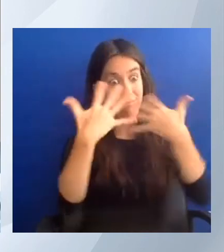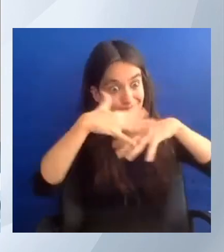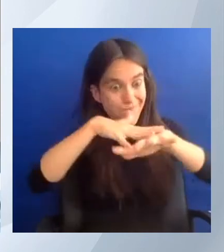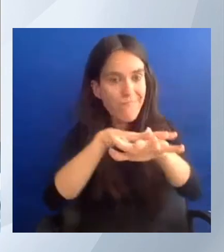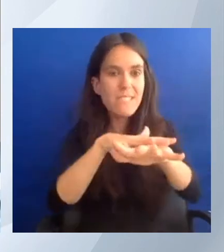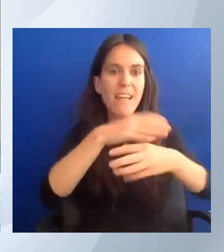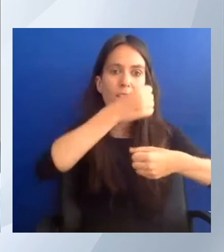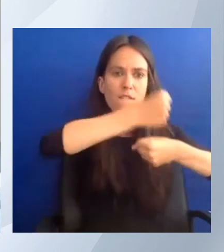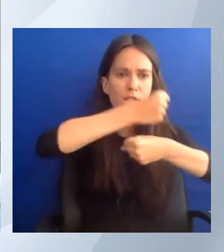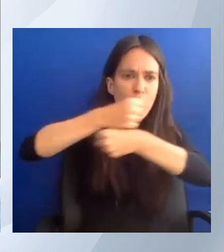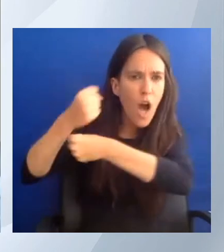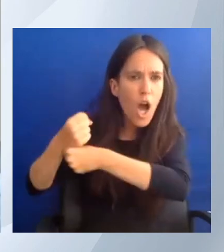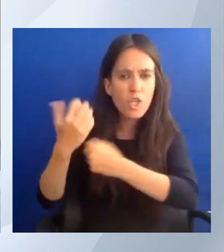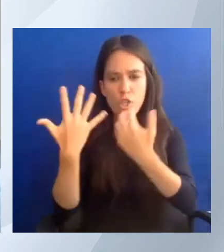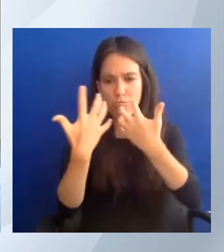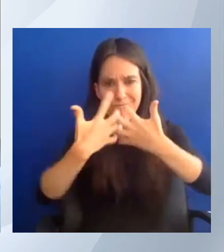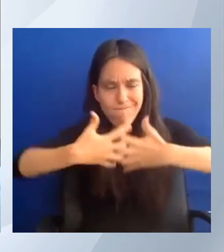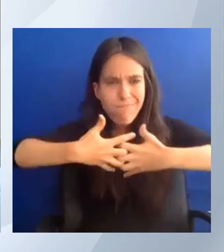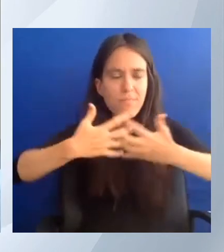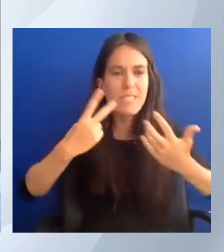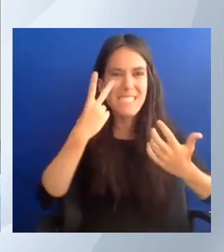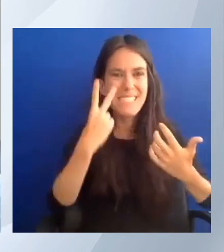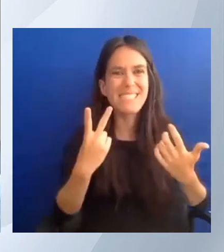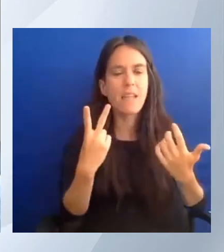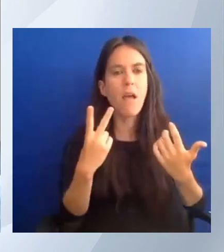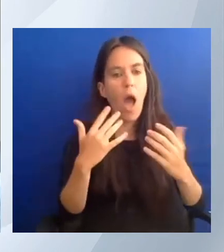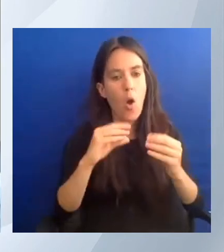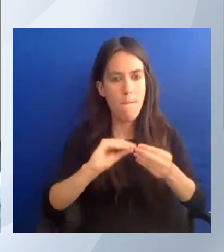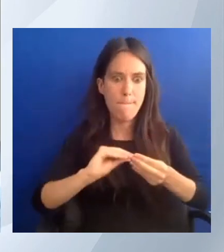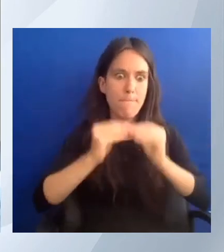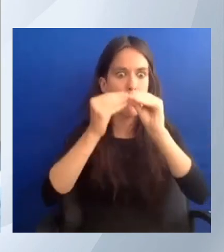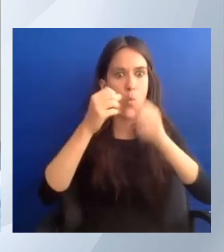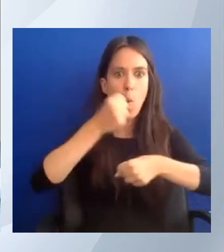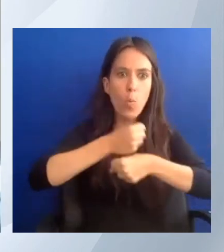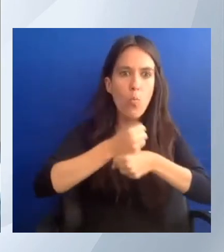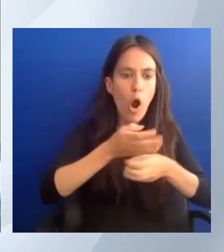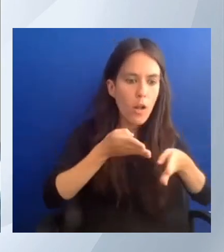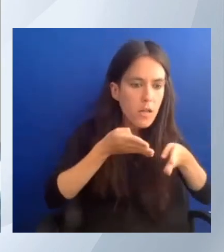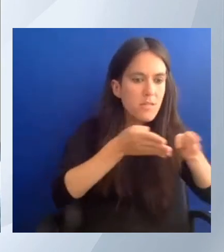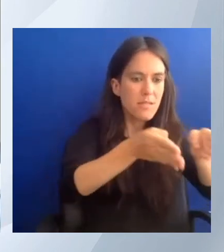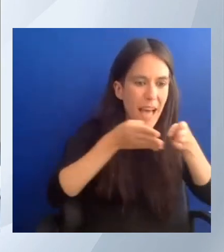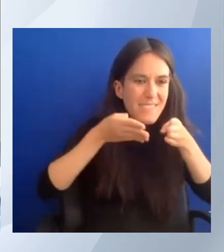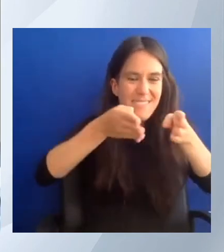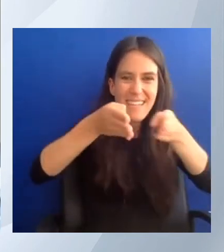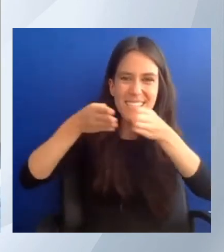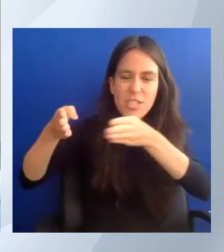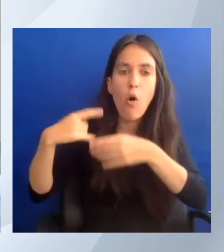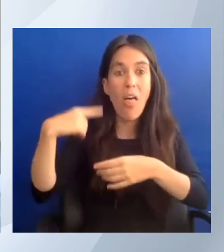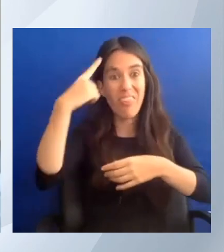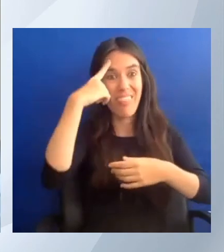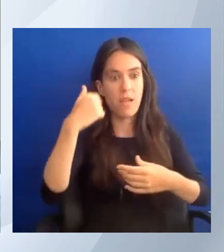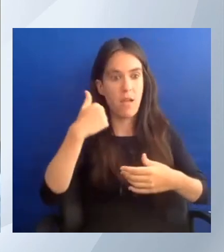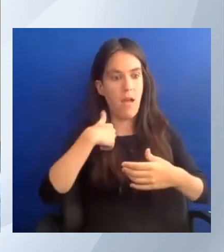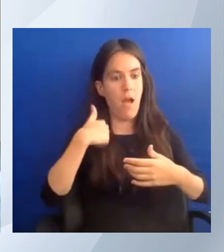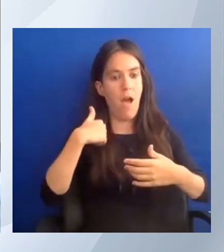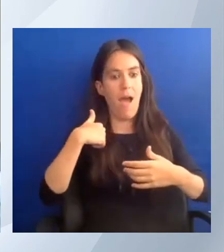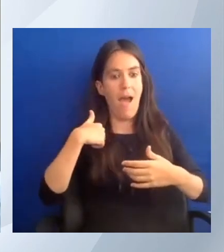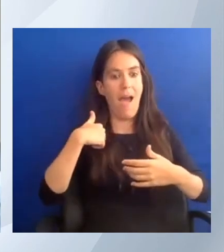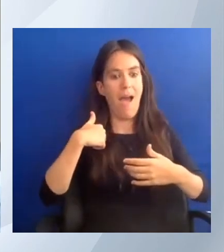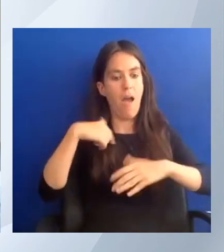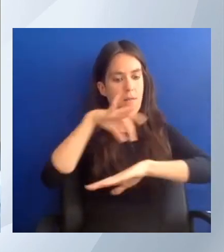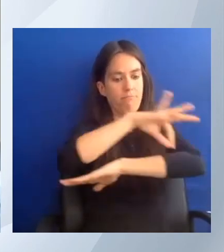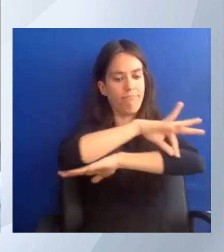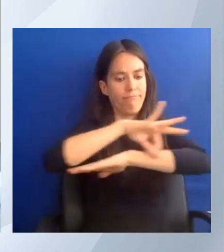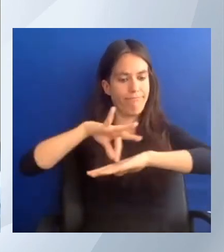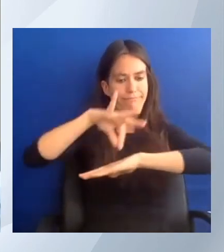functions. It also provides you how to build workflows. So if I am an architect of an application and if I have